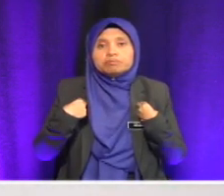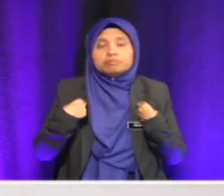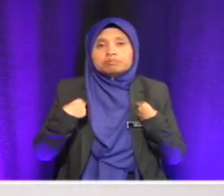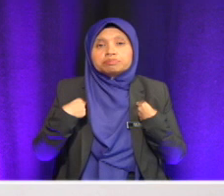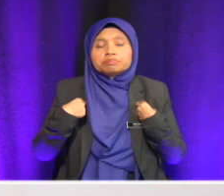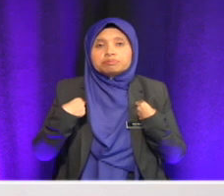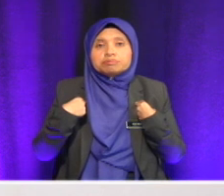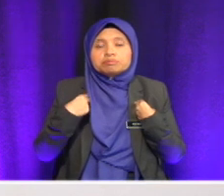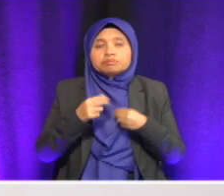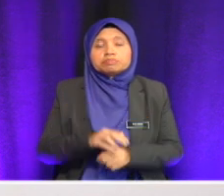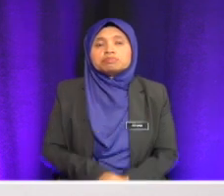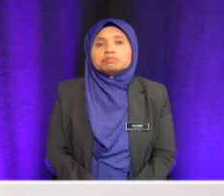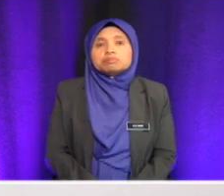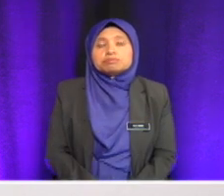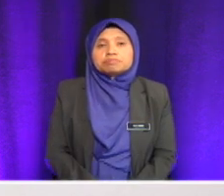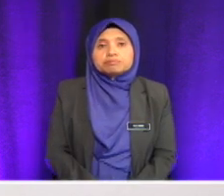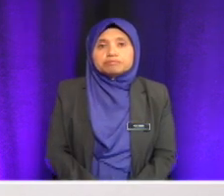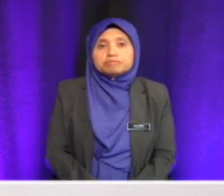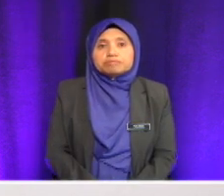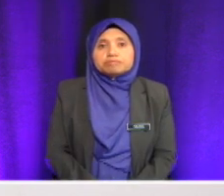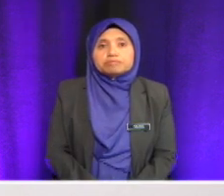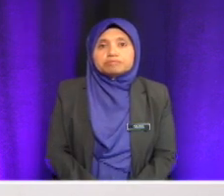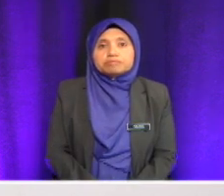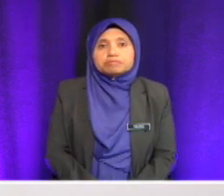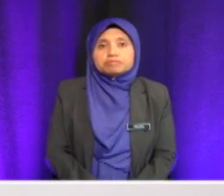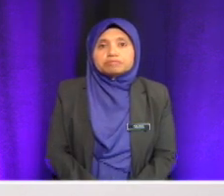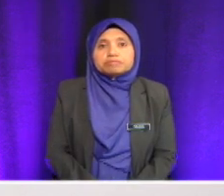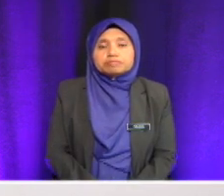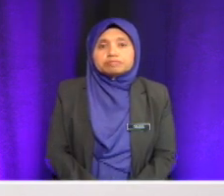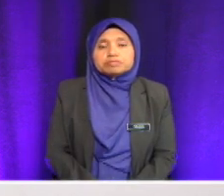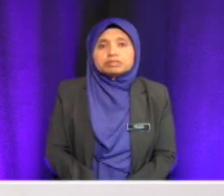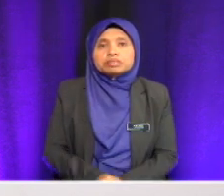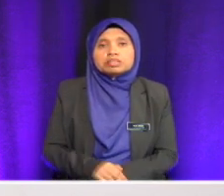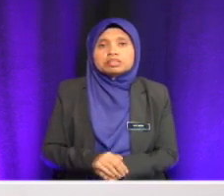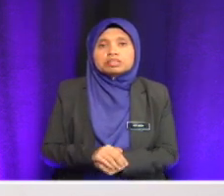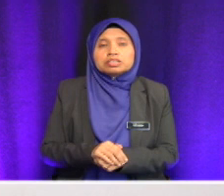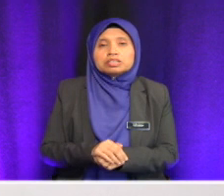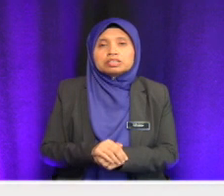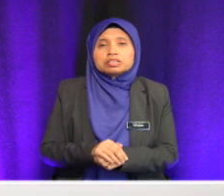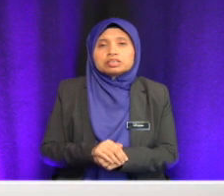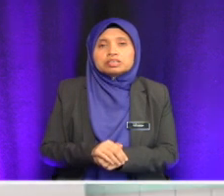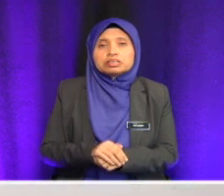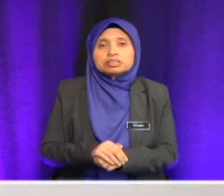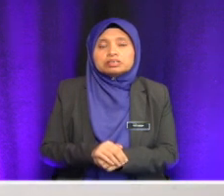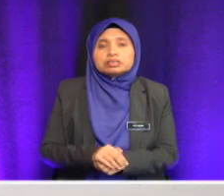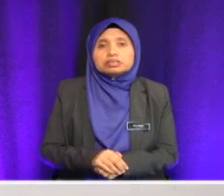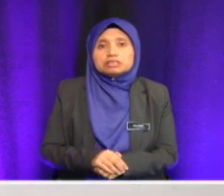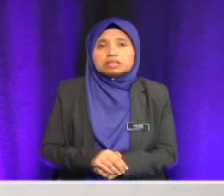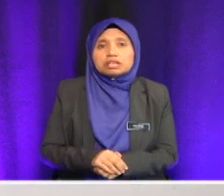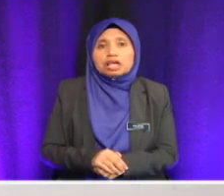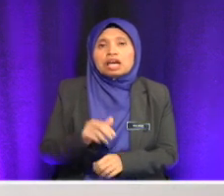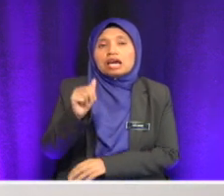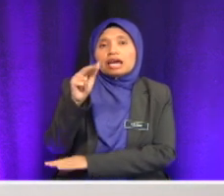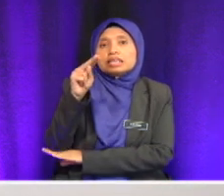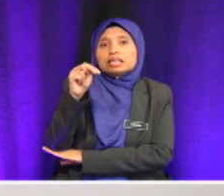it lose one and change the color of its muscle. So it's like a mutant. Yeah. So an octopus